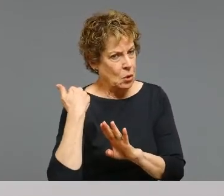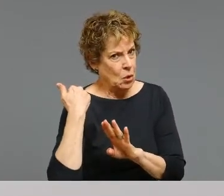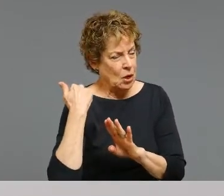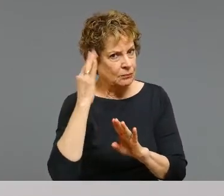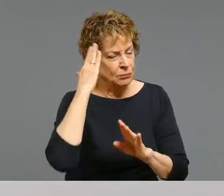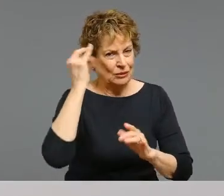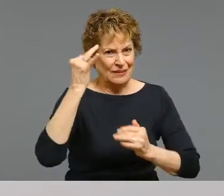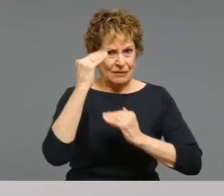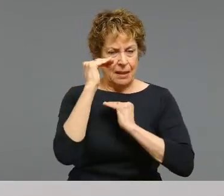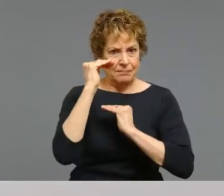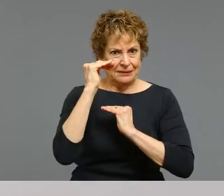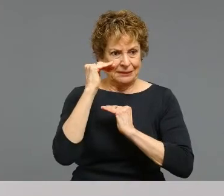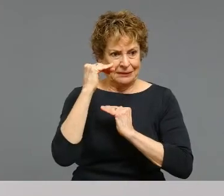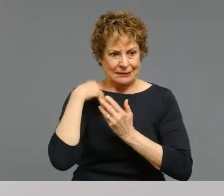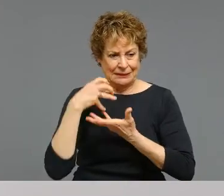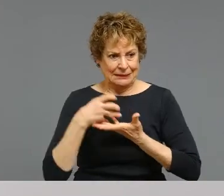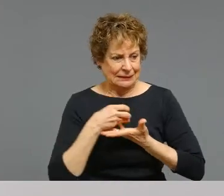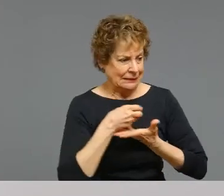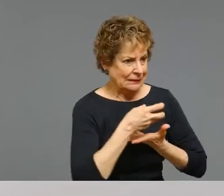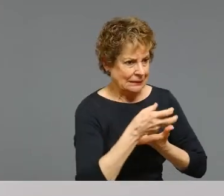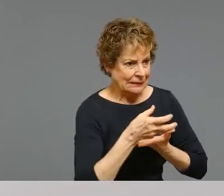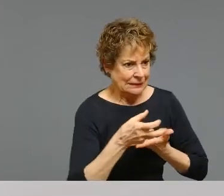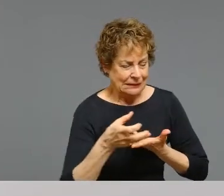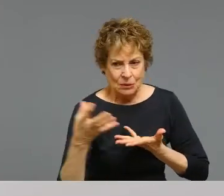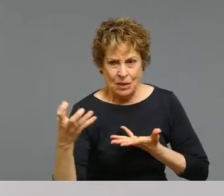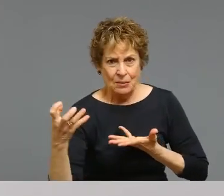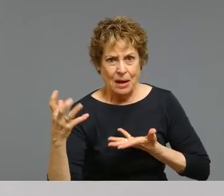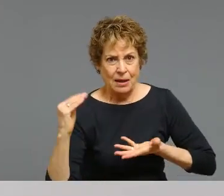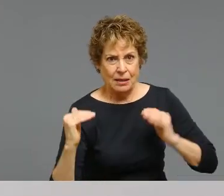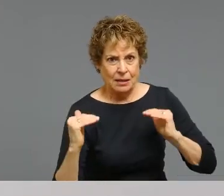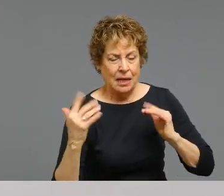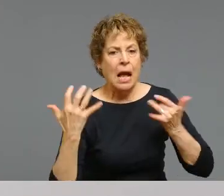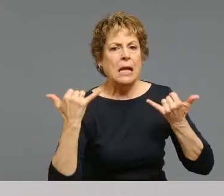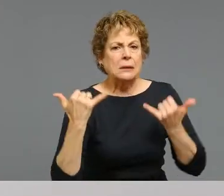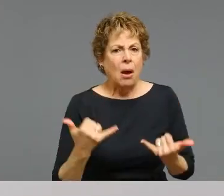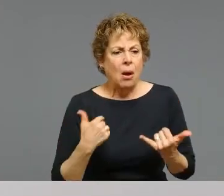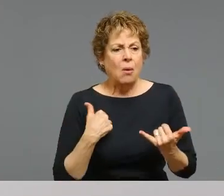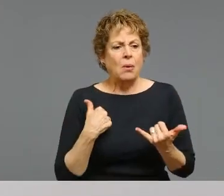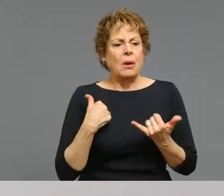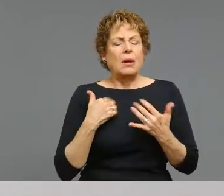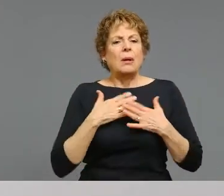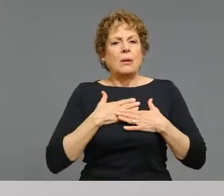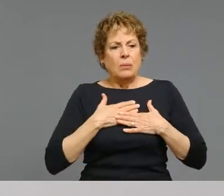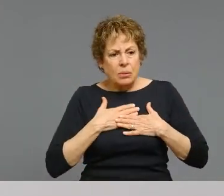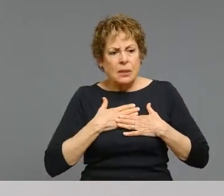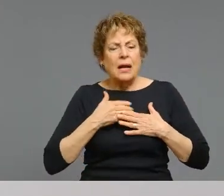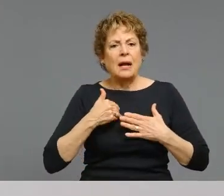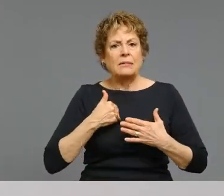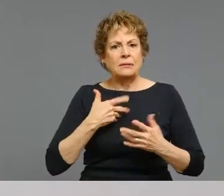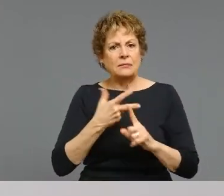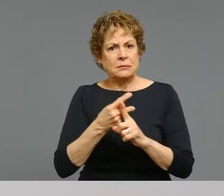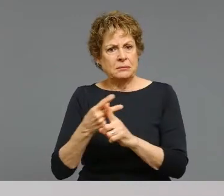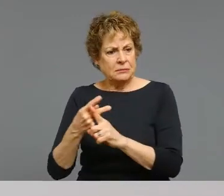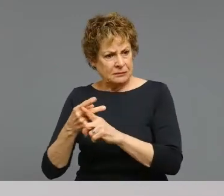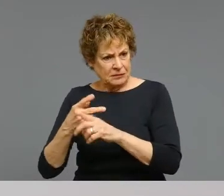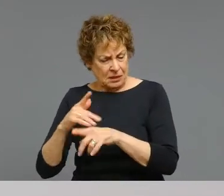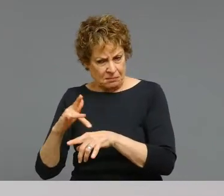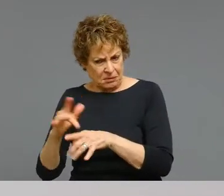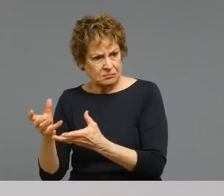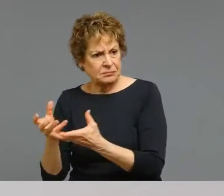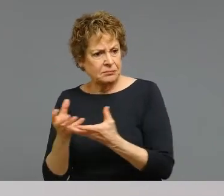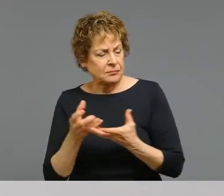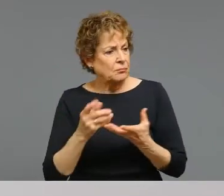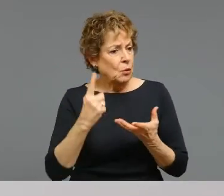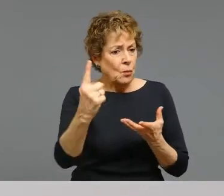at the expense of getting somebody who is present in your office in front of you vaccinated. And so we are encouraging